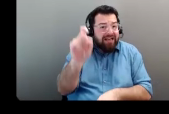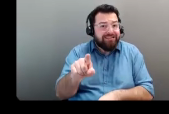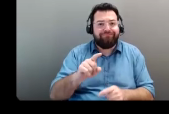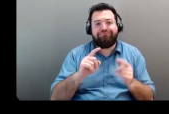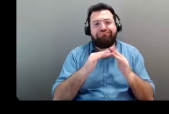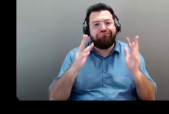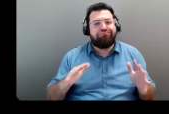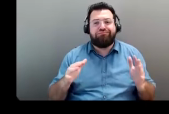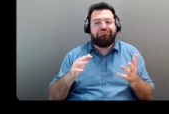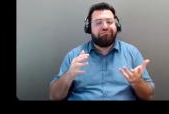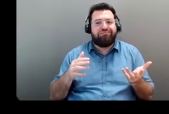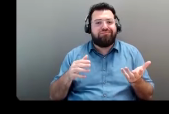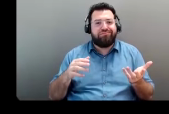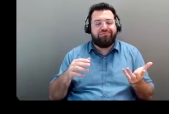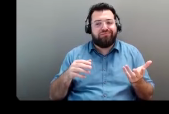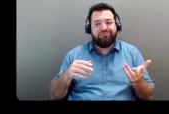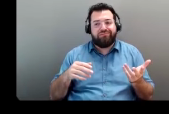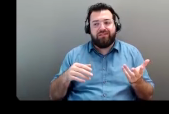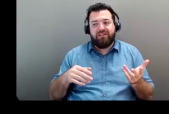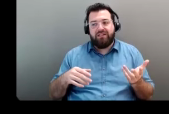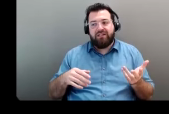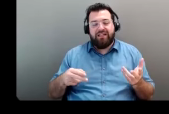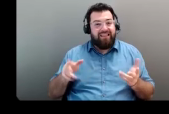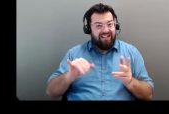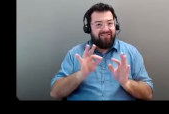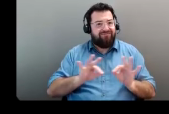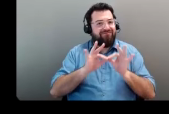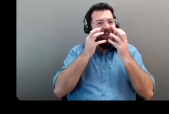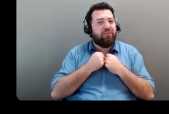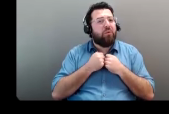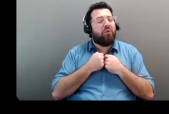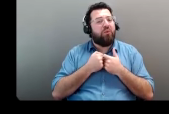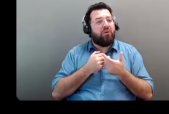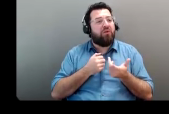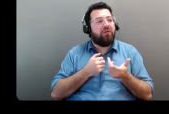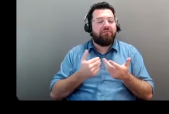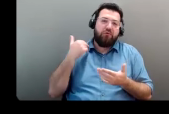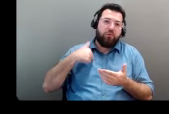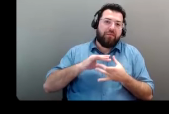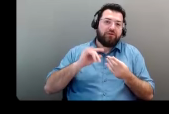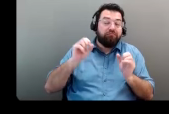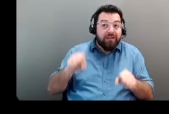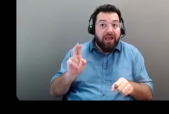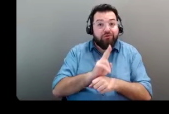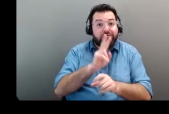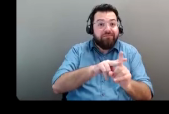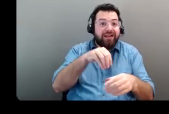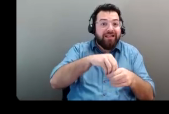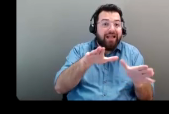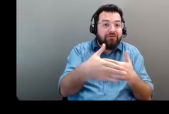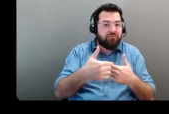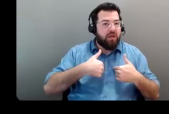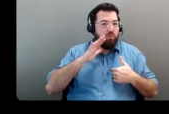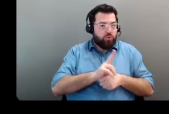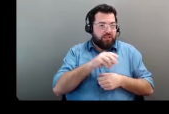really important. And like yeah, like we kept mentioning before, like we can use it in the classroom, and I'm going to use it in the classroom.